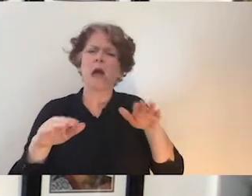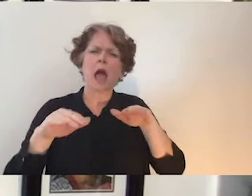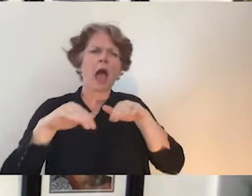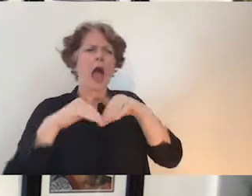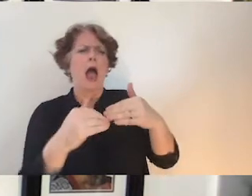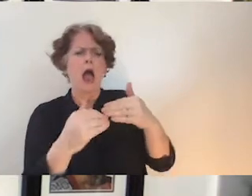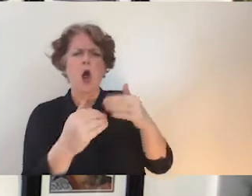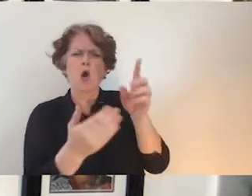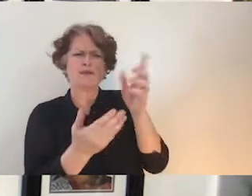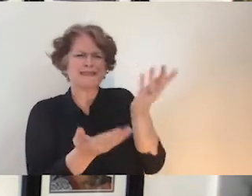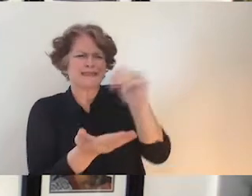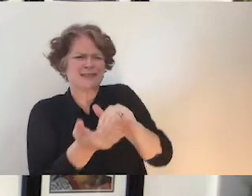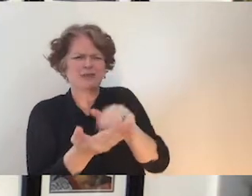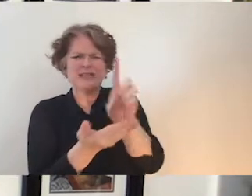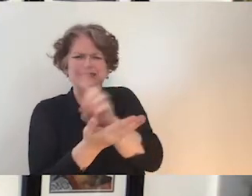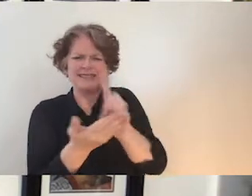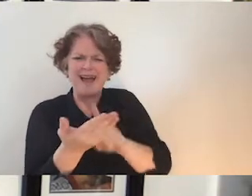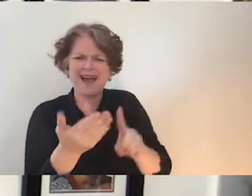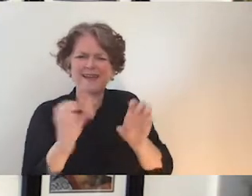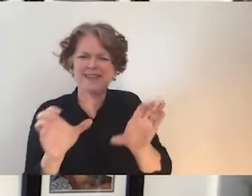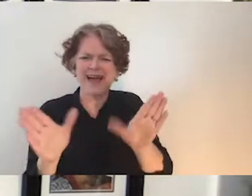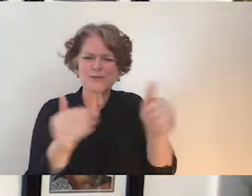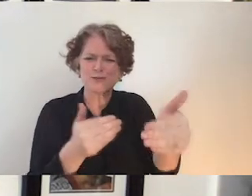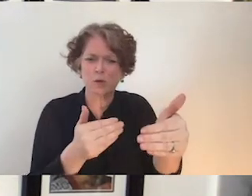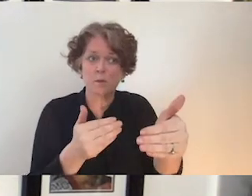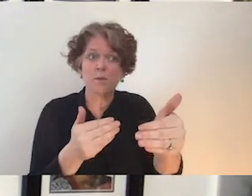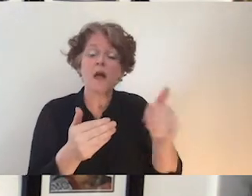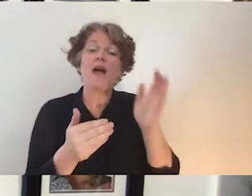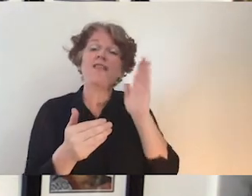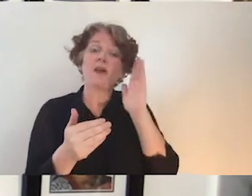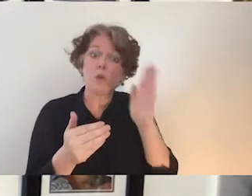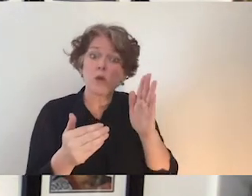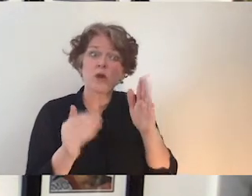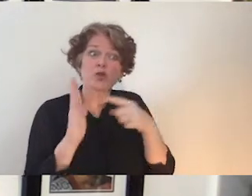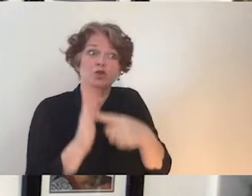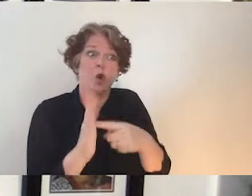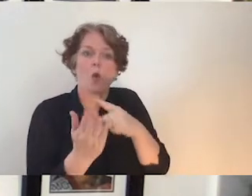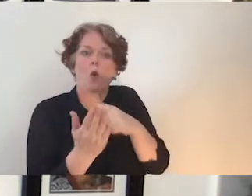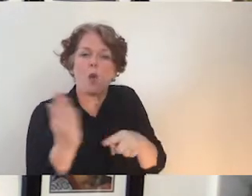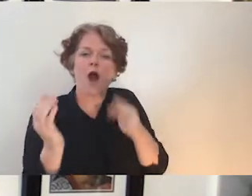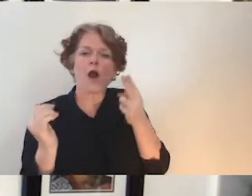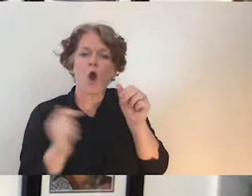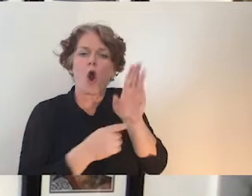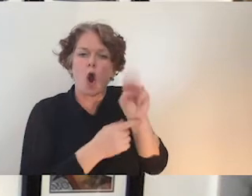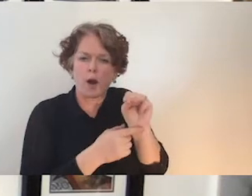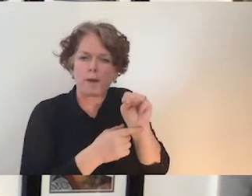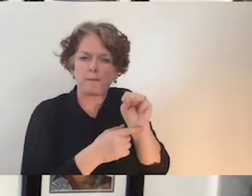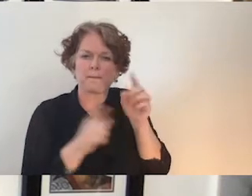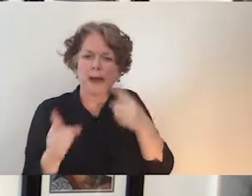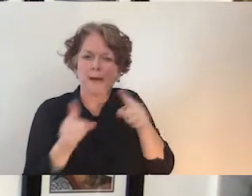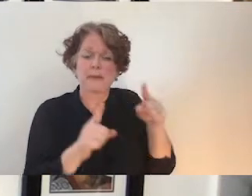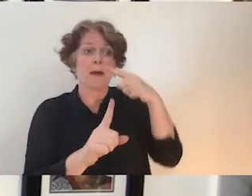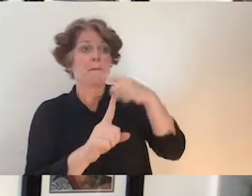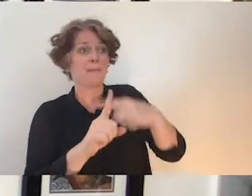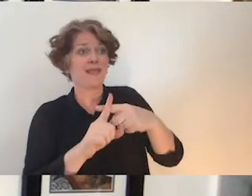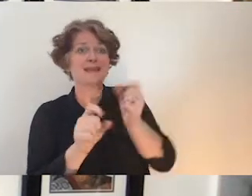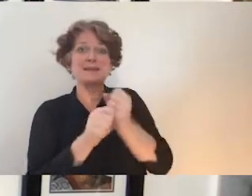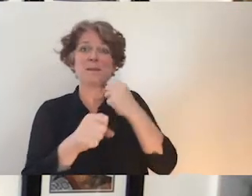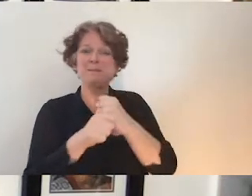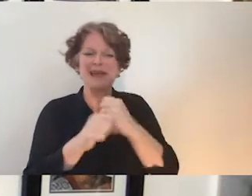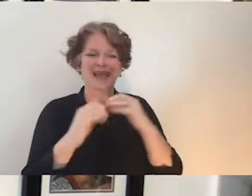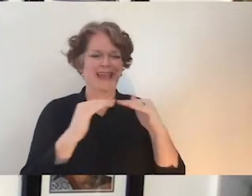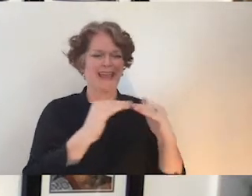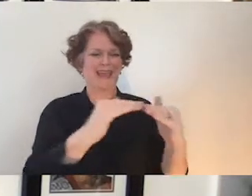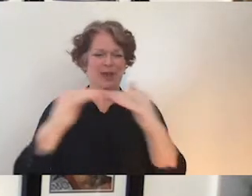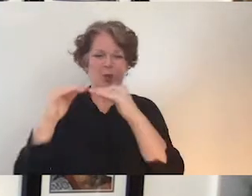we redesign classrooms and curriculum and student assignment policies in a way that addresses the harm that is occurring, but also